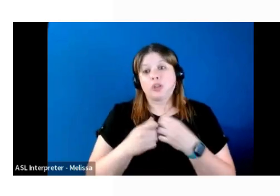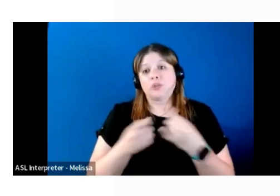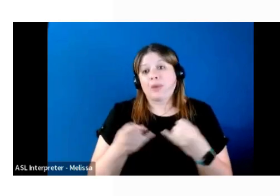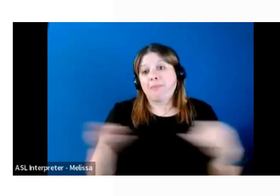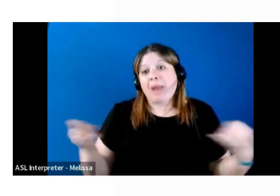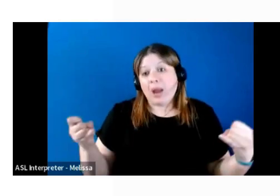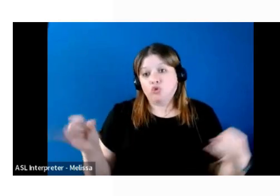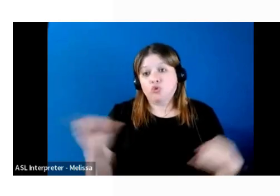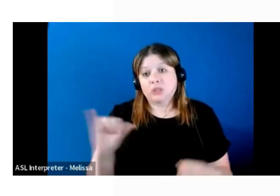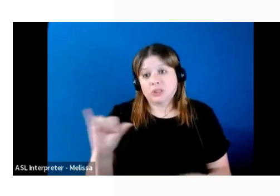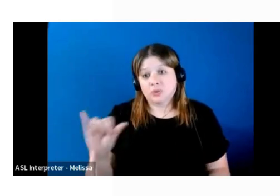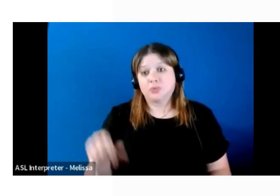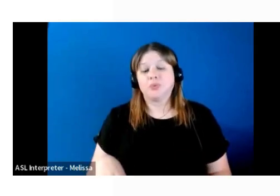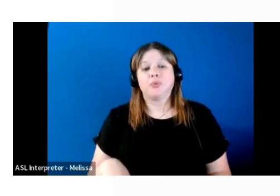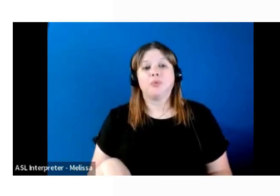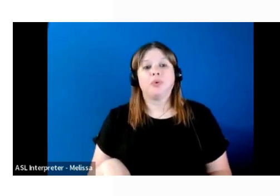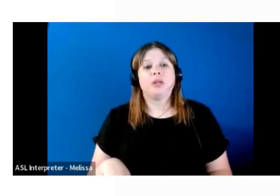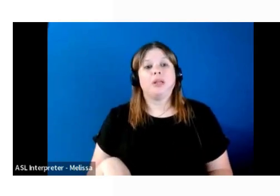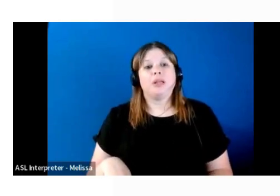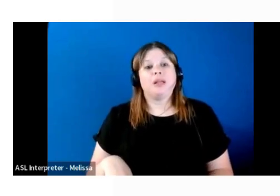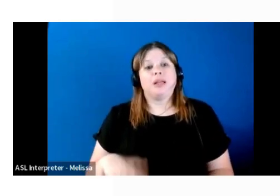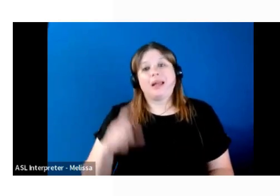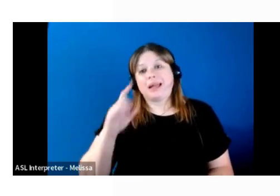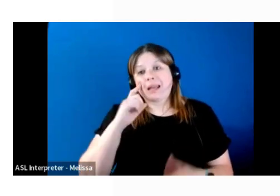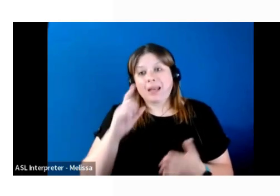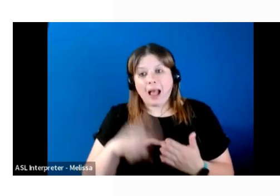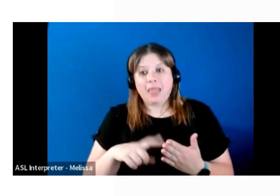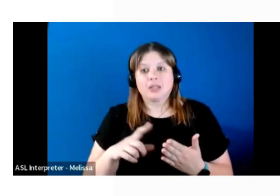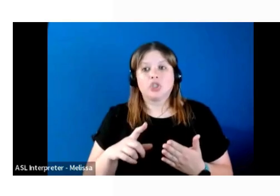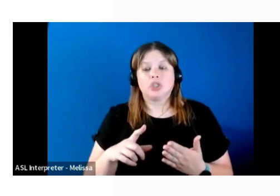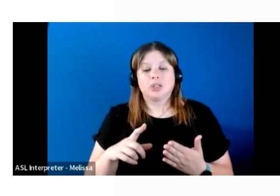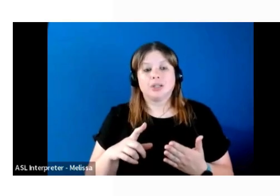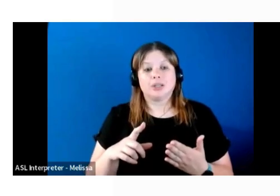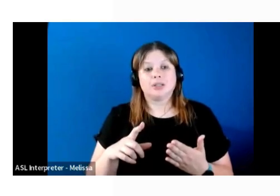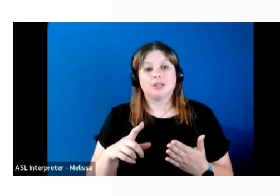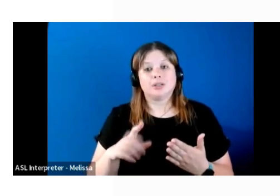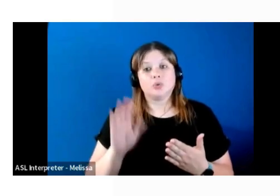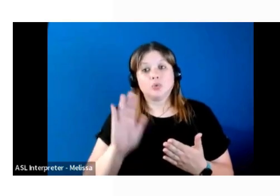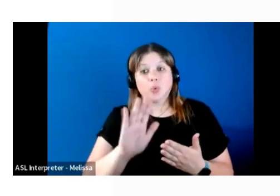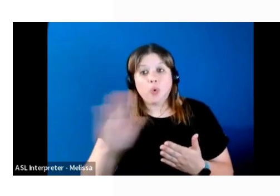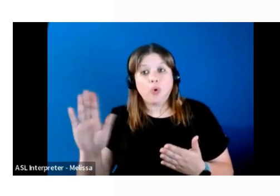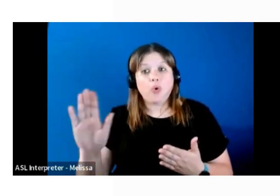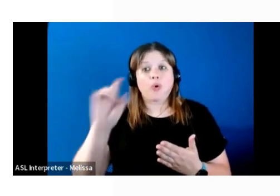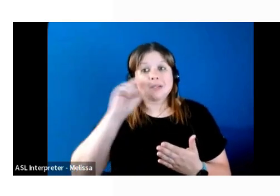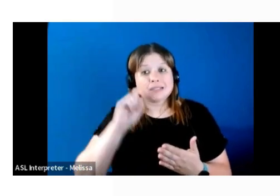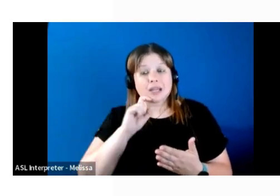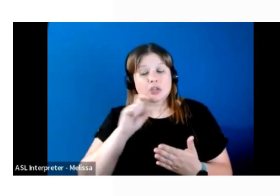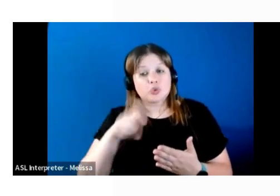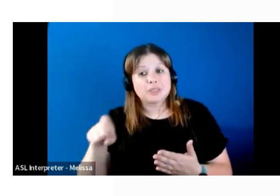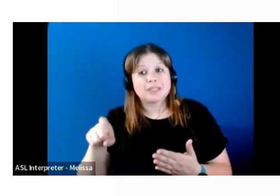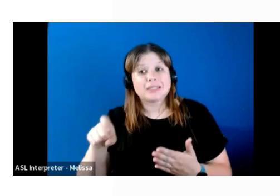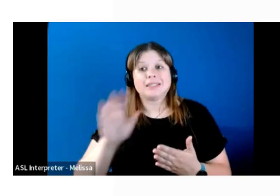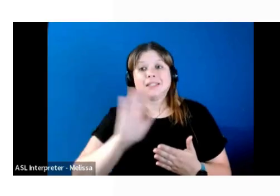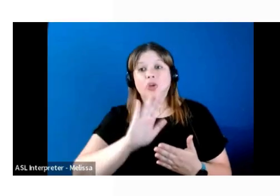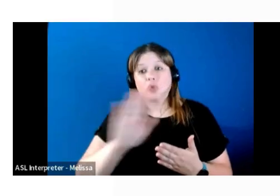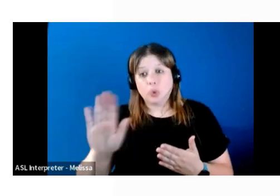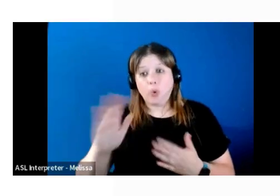boundaries, acknowledging that your sexual needs and limits are